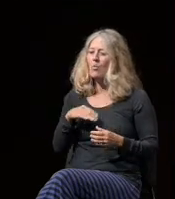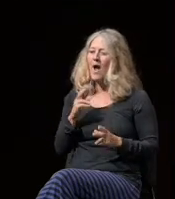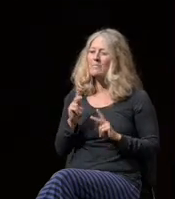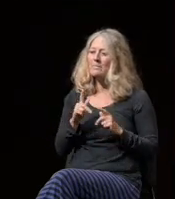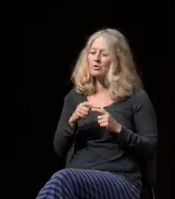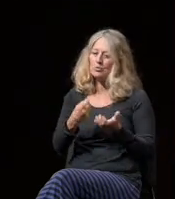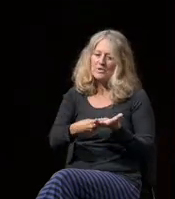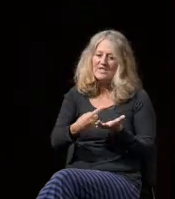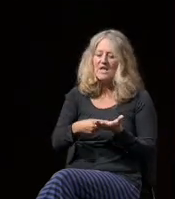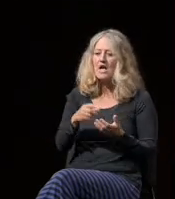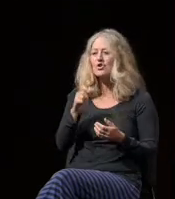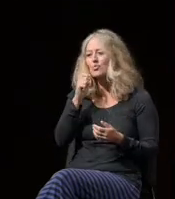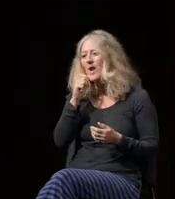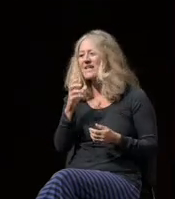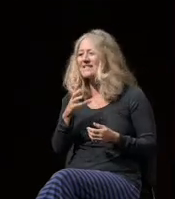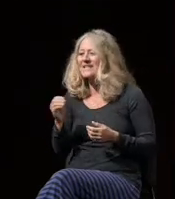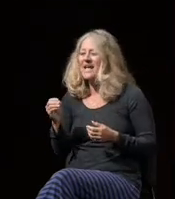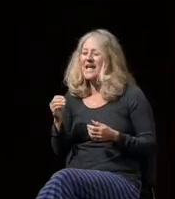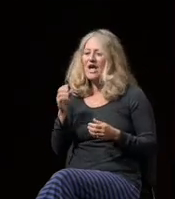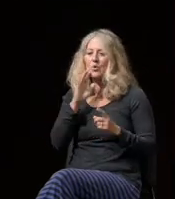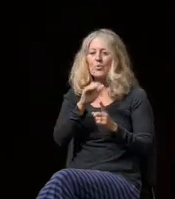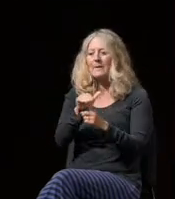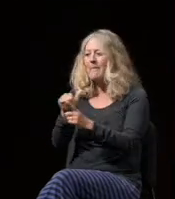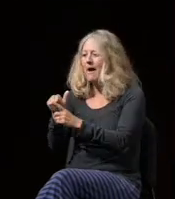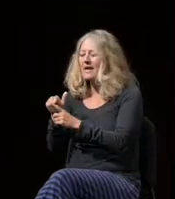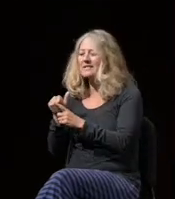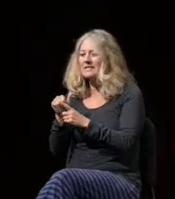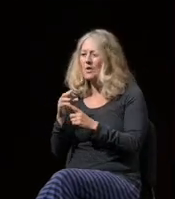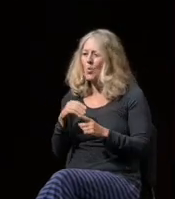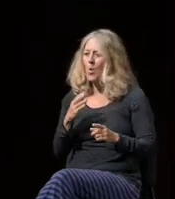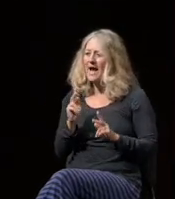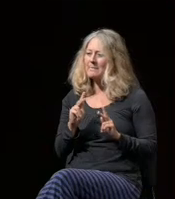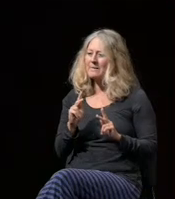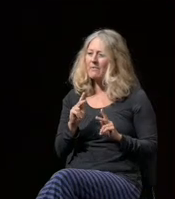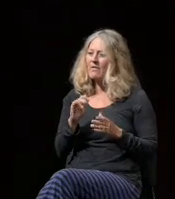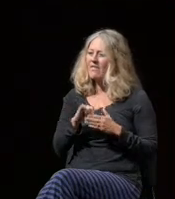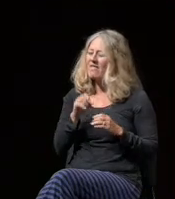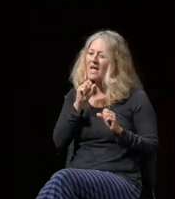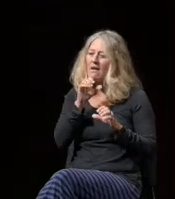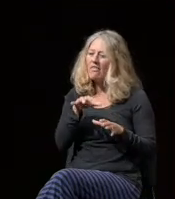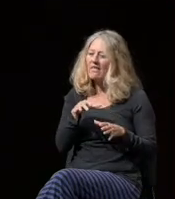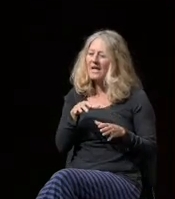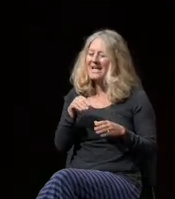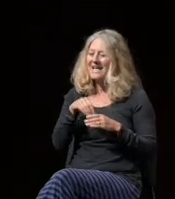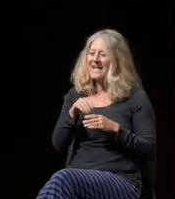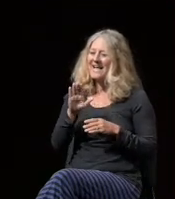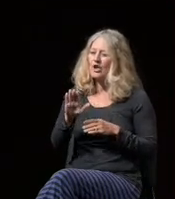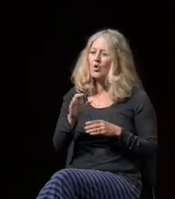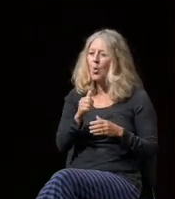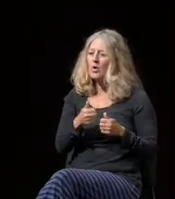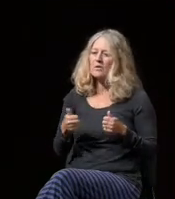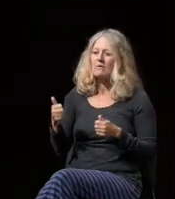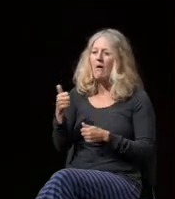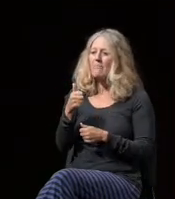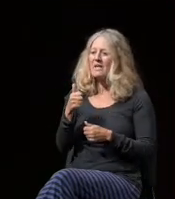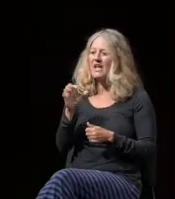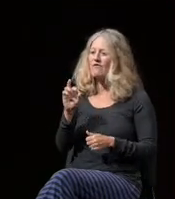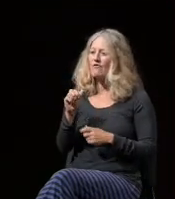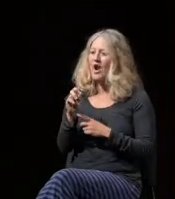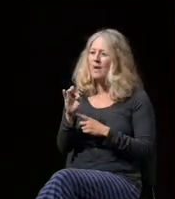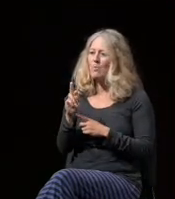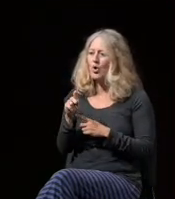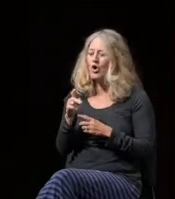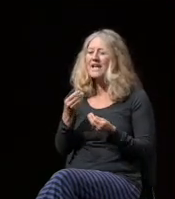Race? And it reminds white people that she reminds white people that nothing in your dominant framework gives